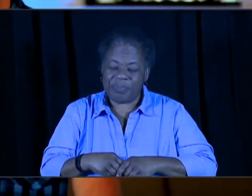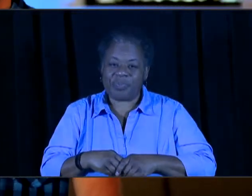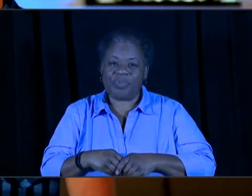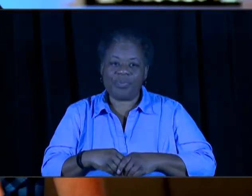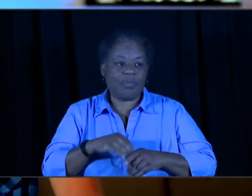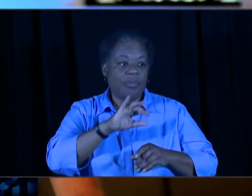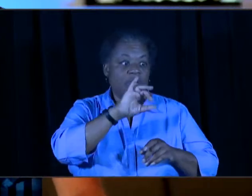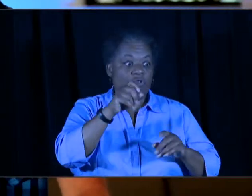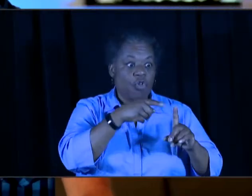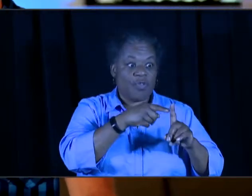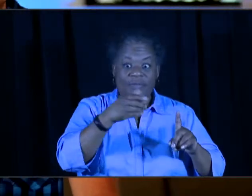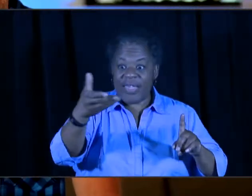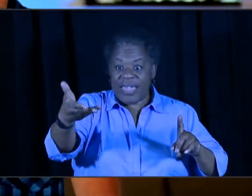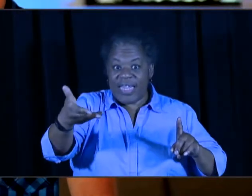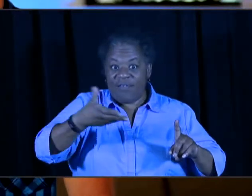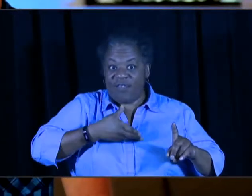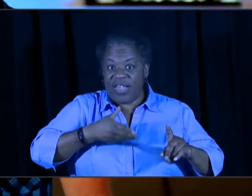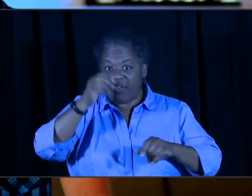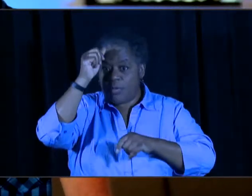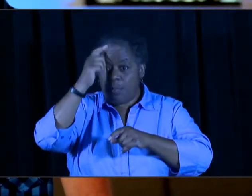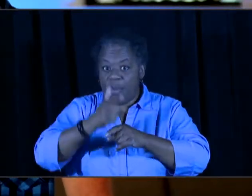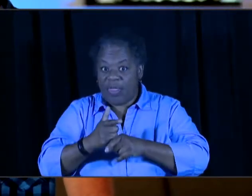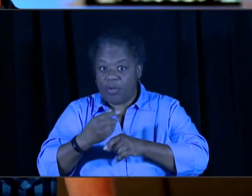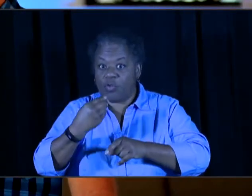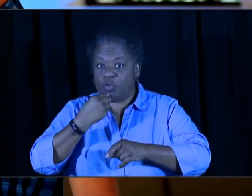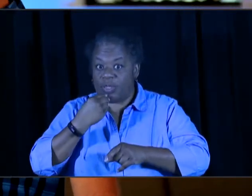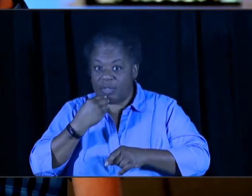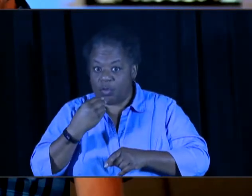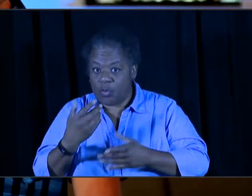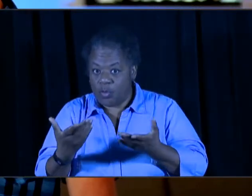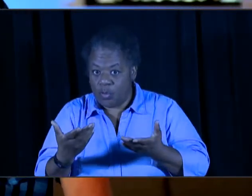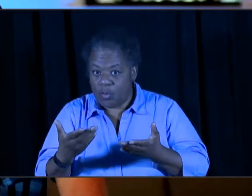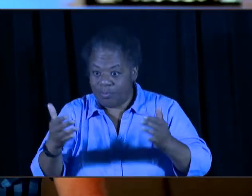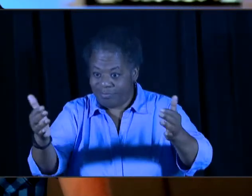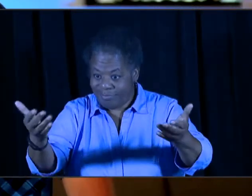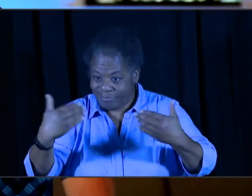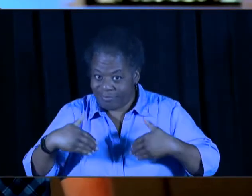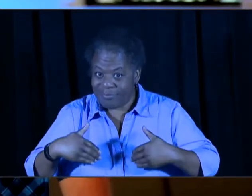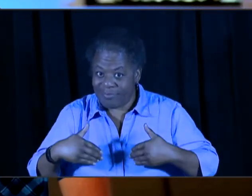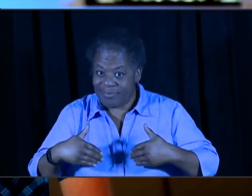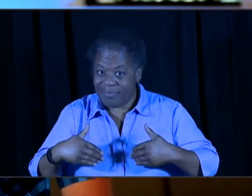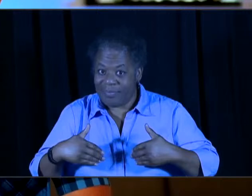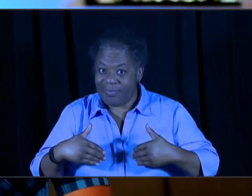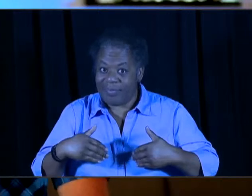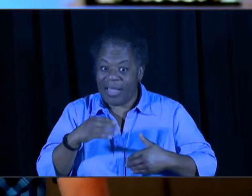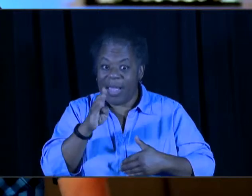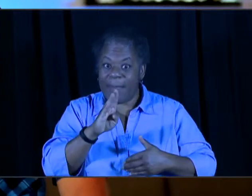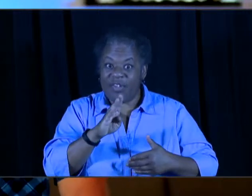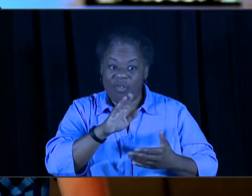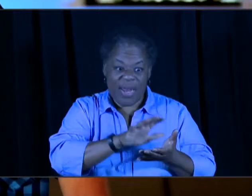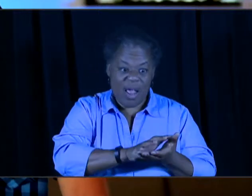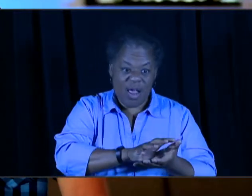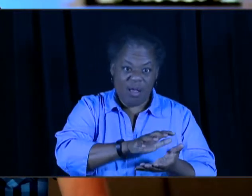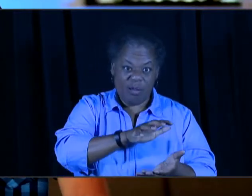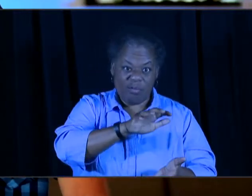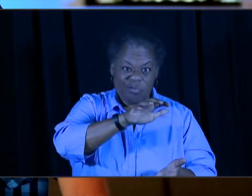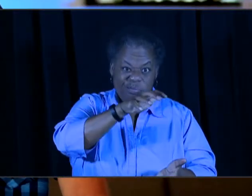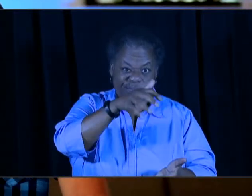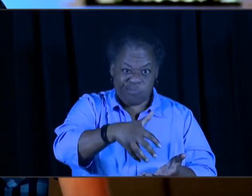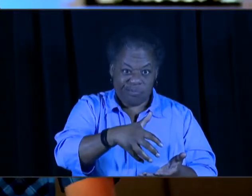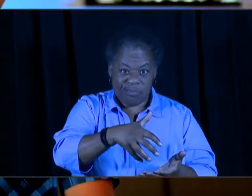When Joseph invites his brothers to dinner, he intentionally gives Benjamin the largest